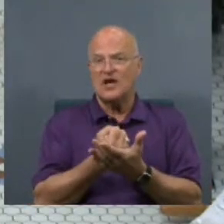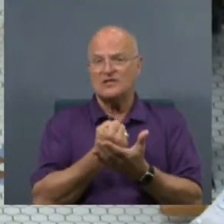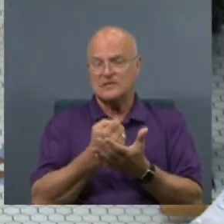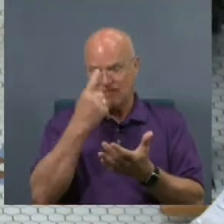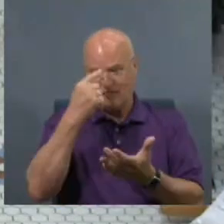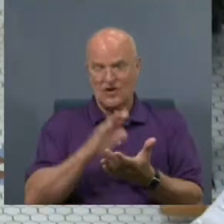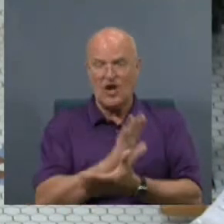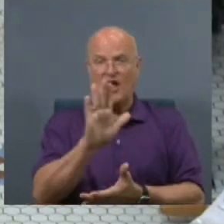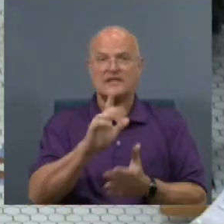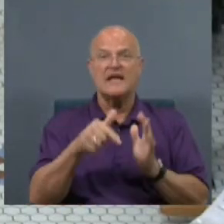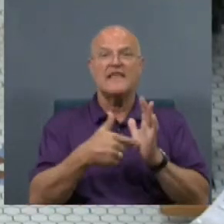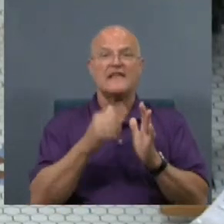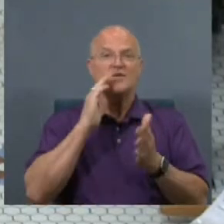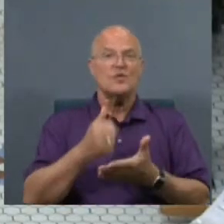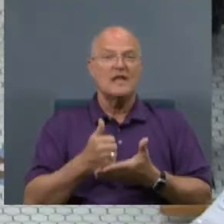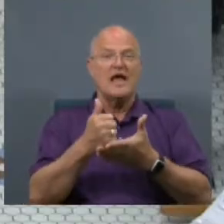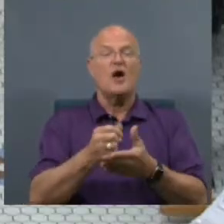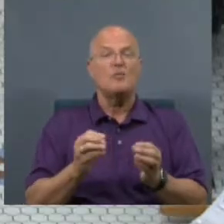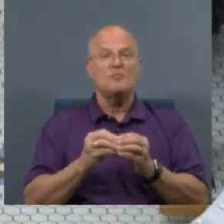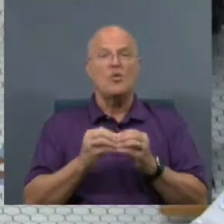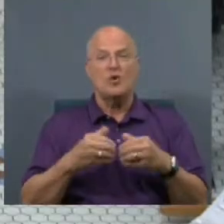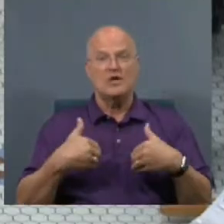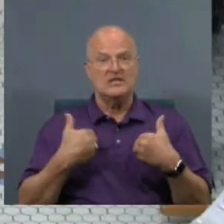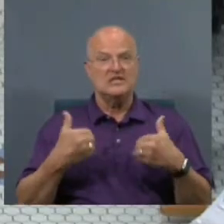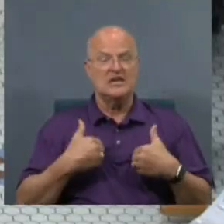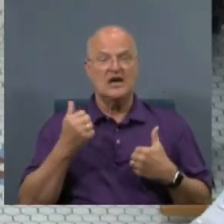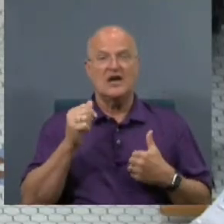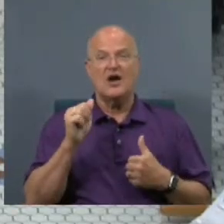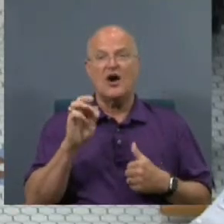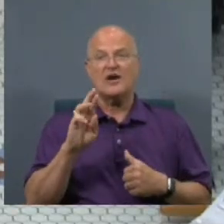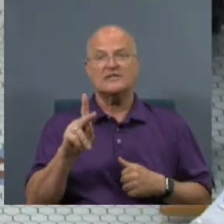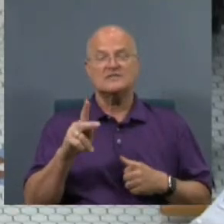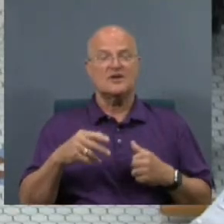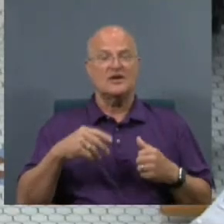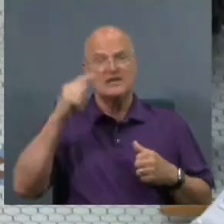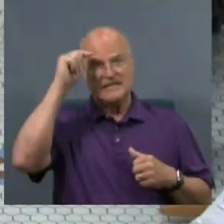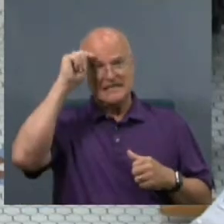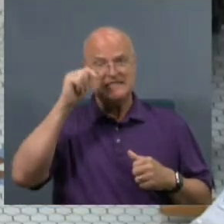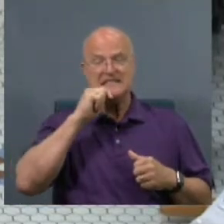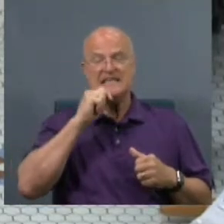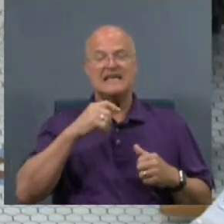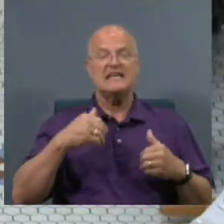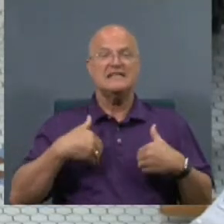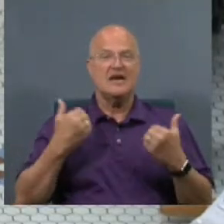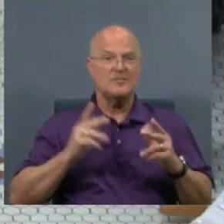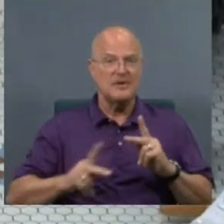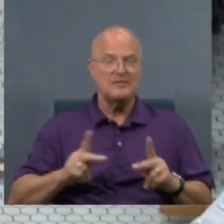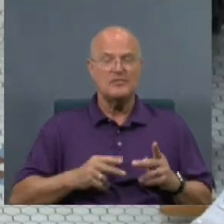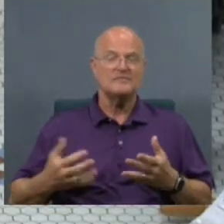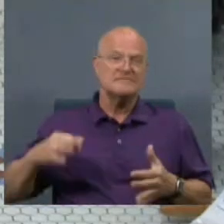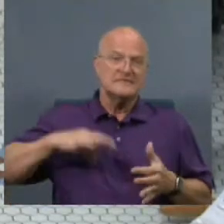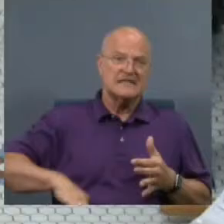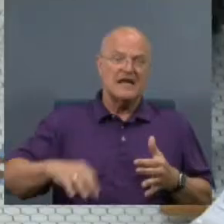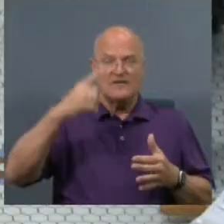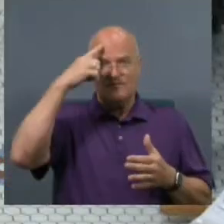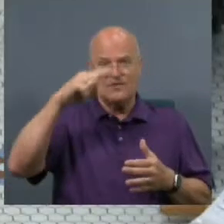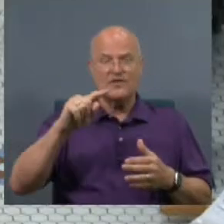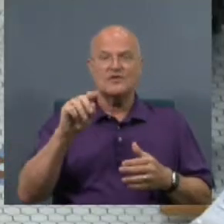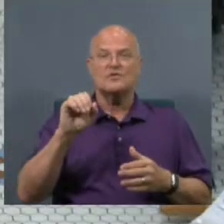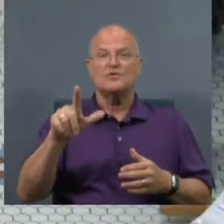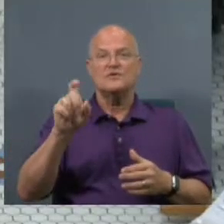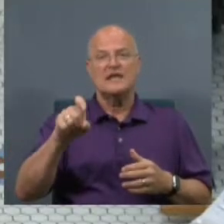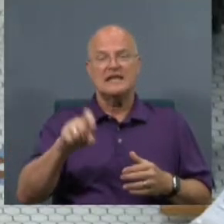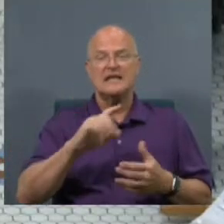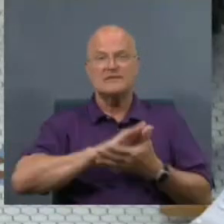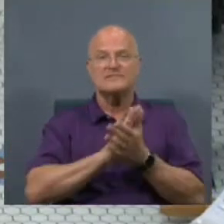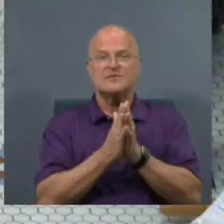This facility will help even more young Arkansans gain access to the tools, coaching, and opportunities they need to turn their